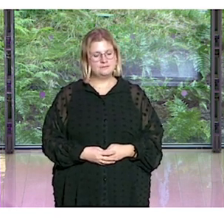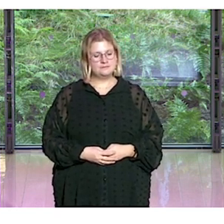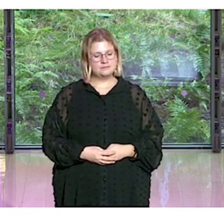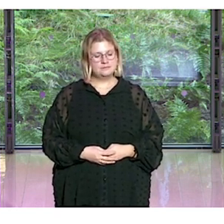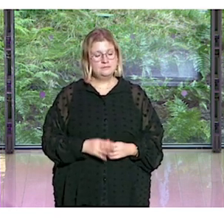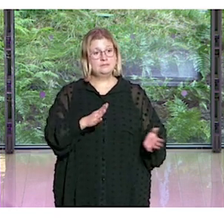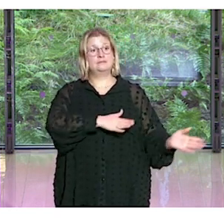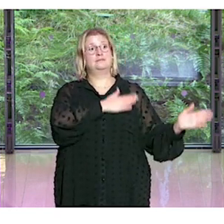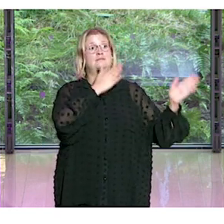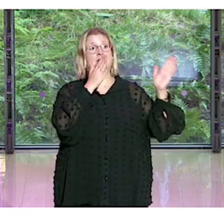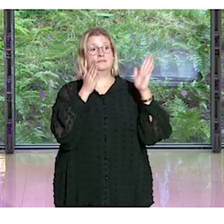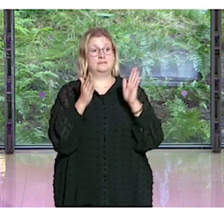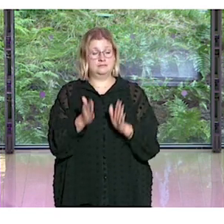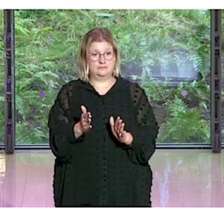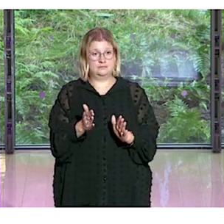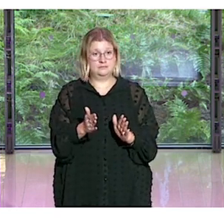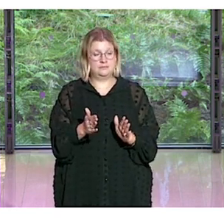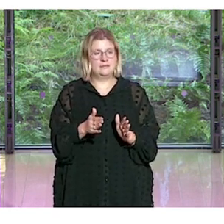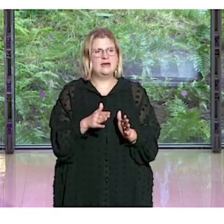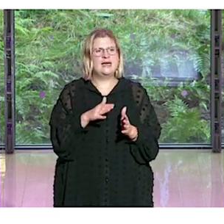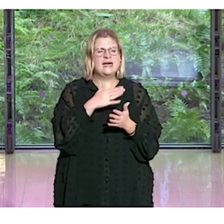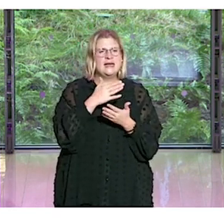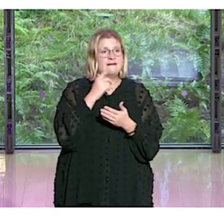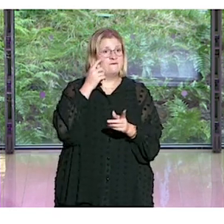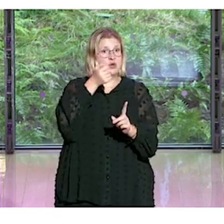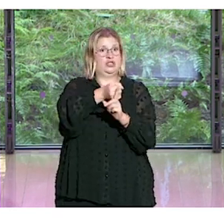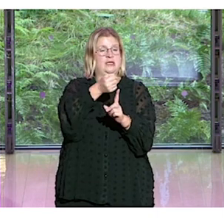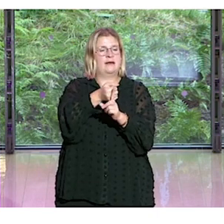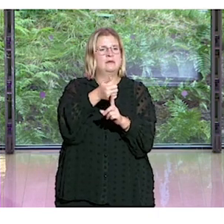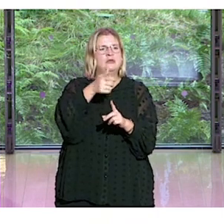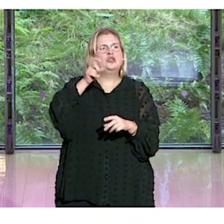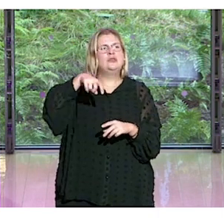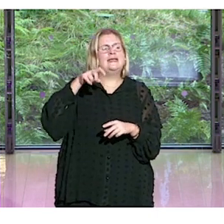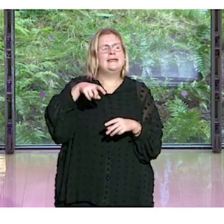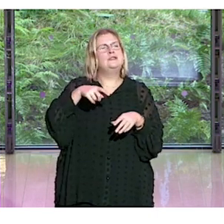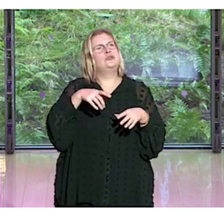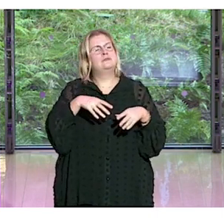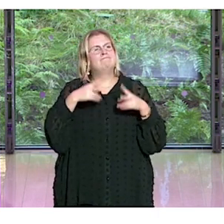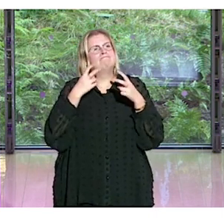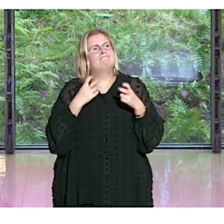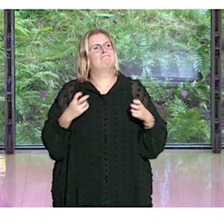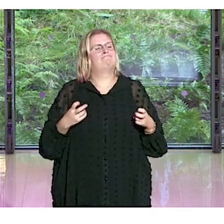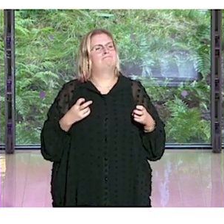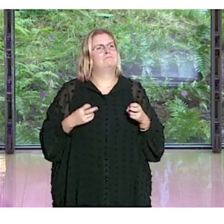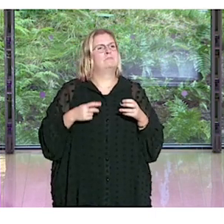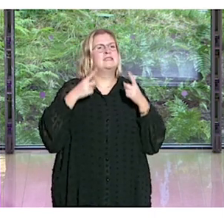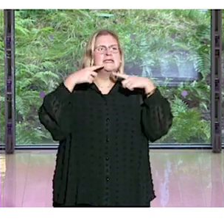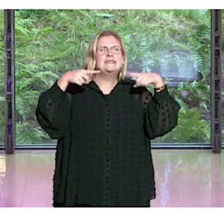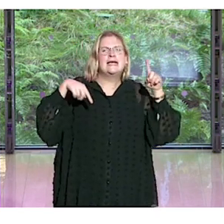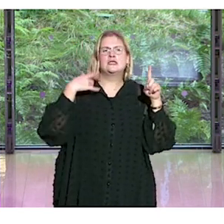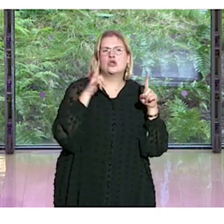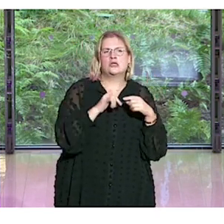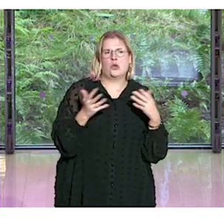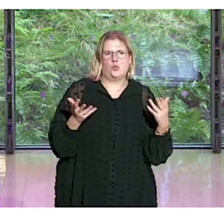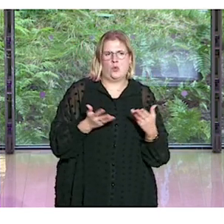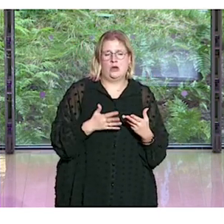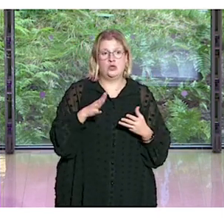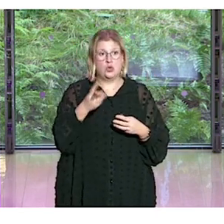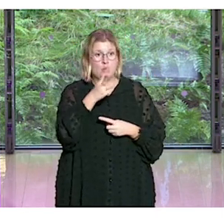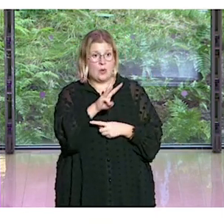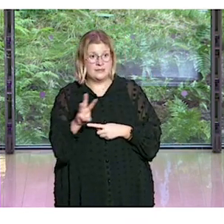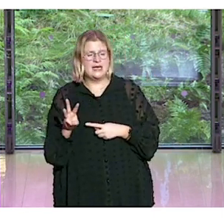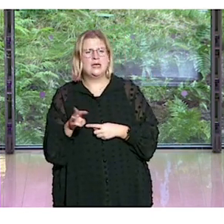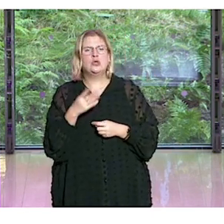You then want to define success. What are you trying to accomplish with your website?